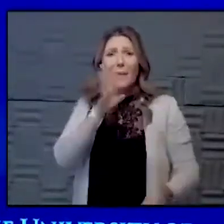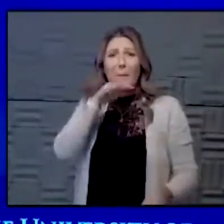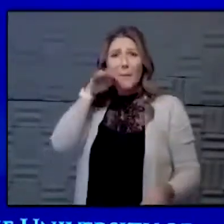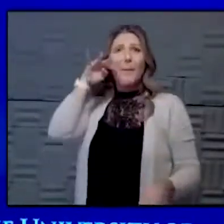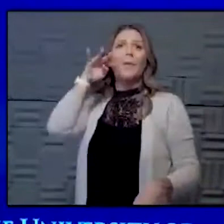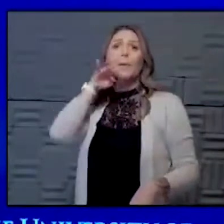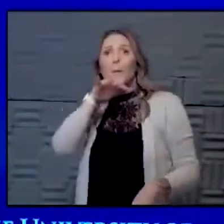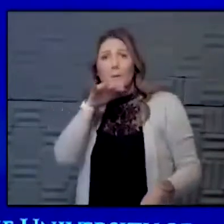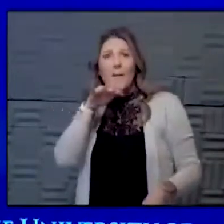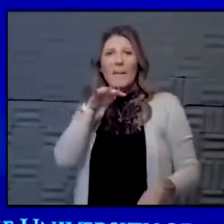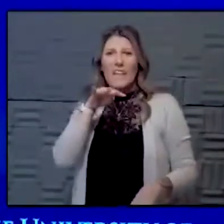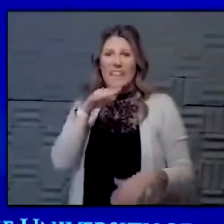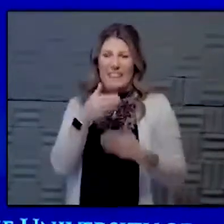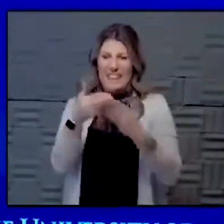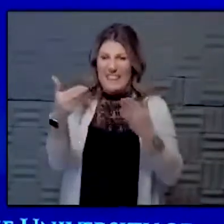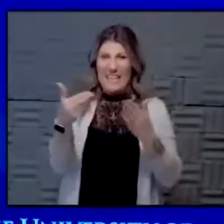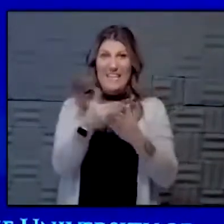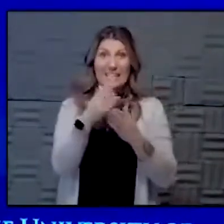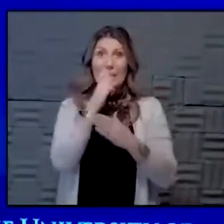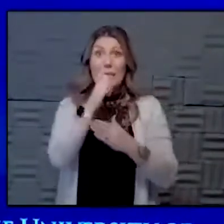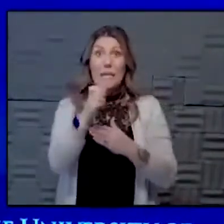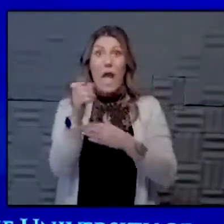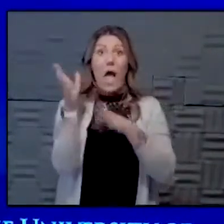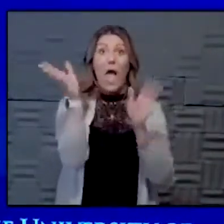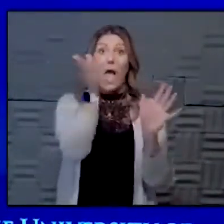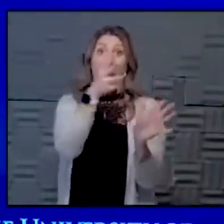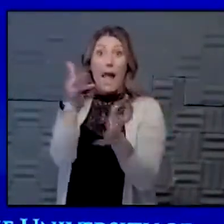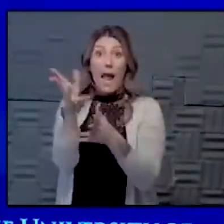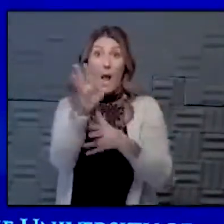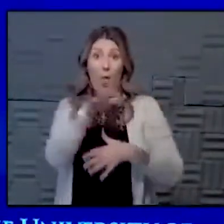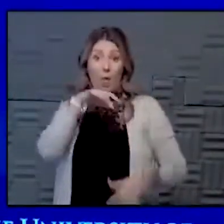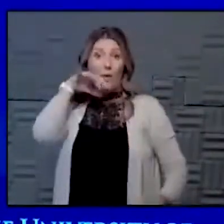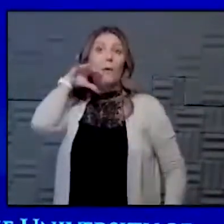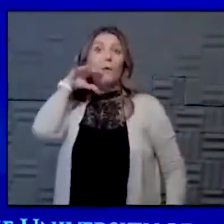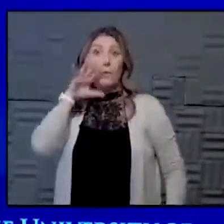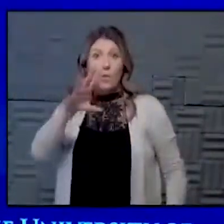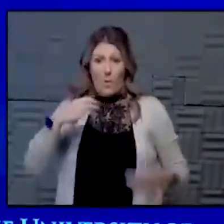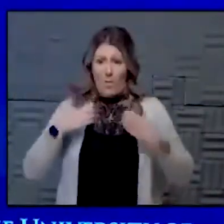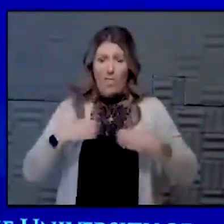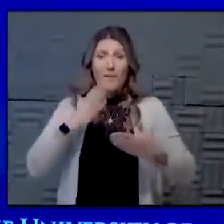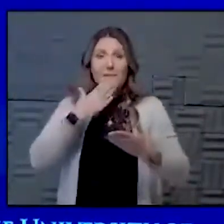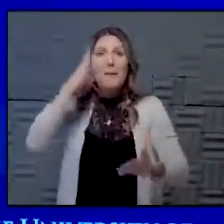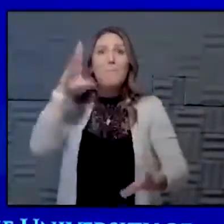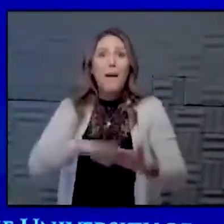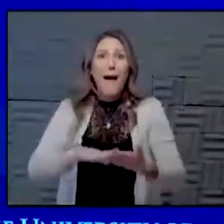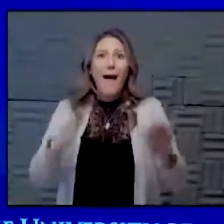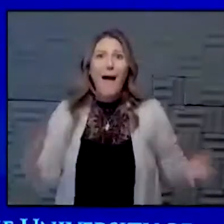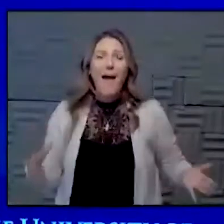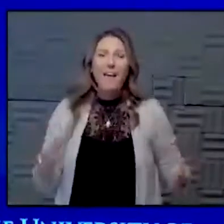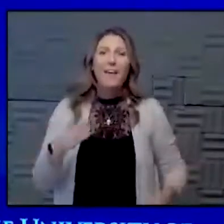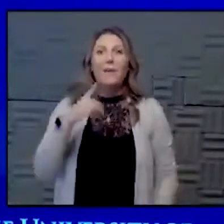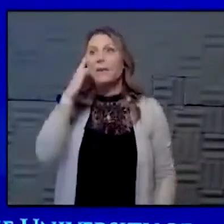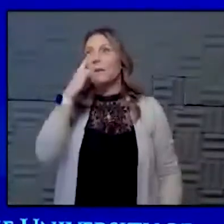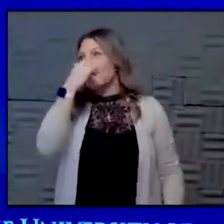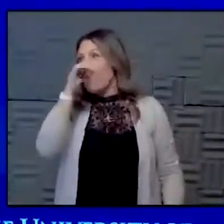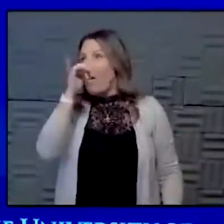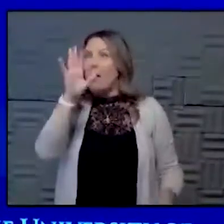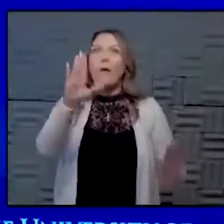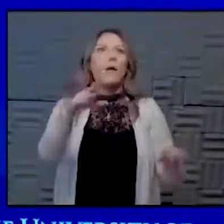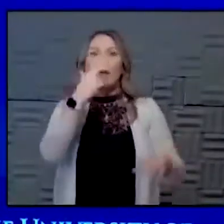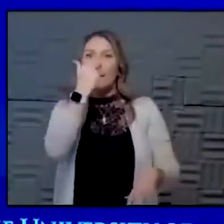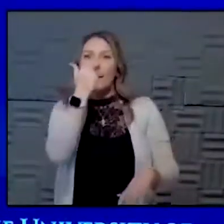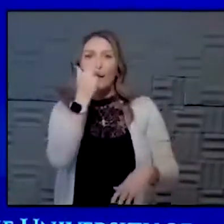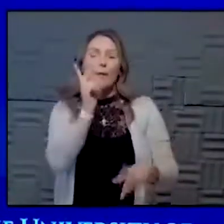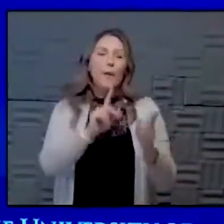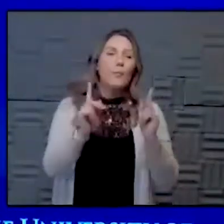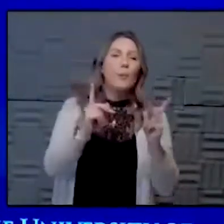foreign substances that are not air into your lungs is bad. And it's funny, we try to get around that by doing these other